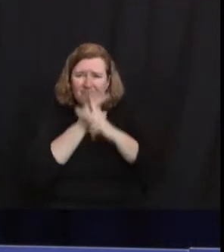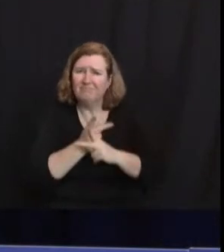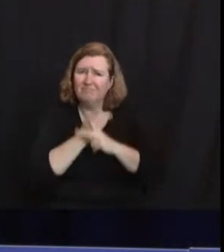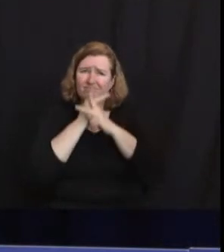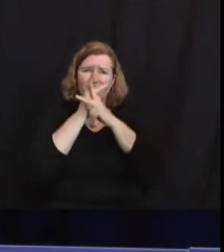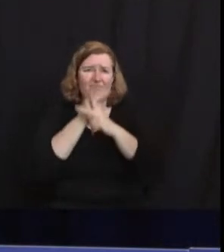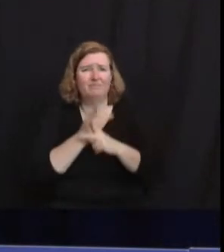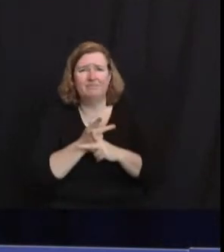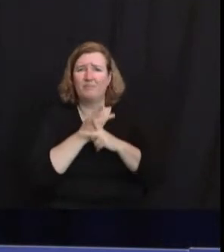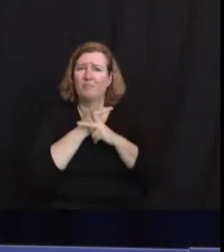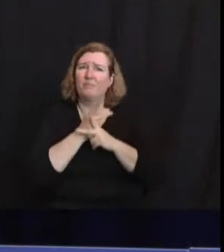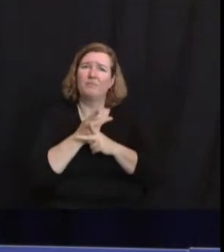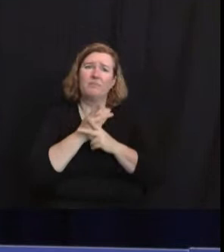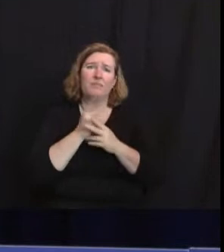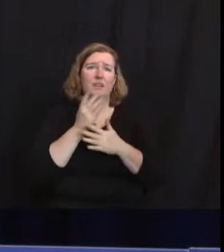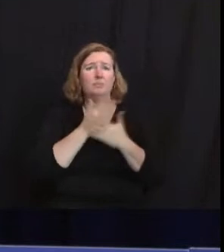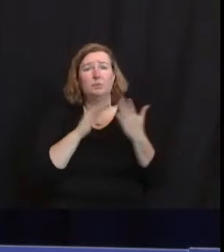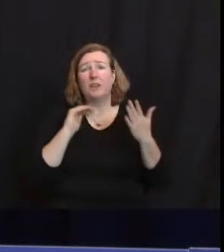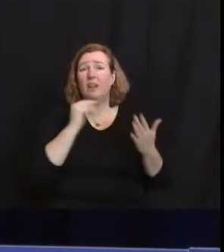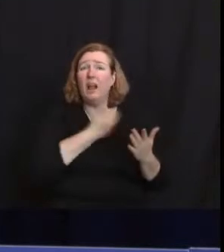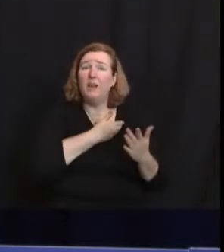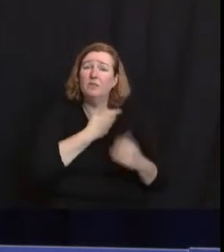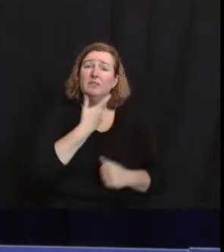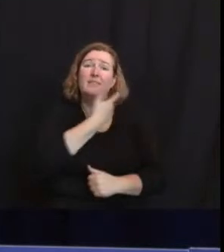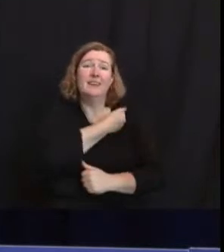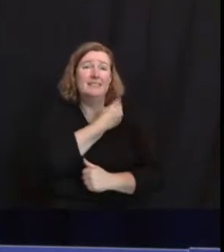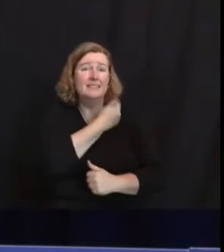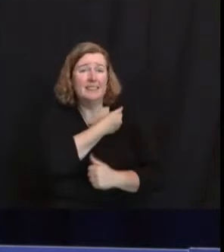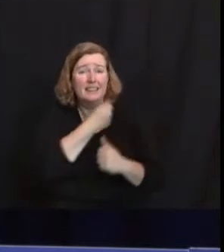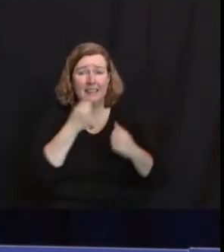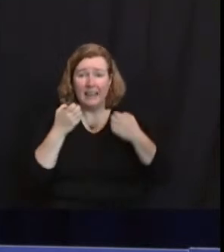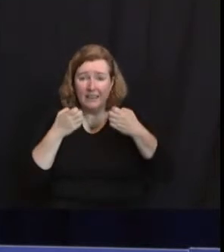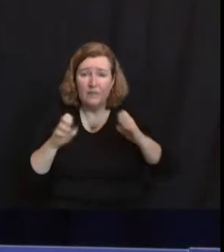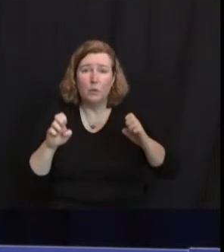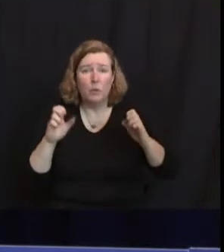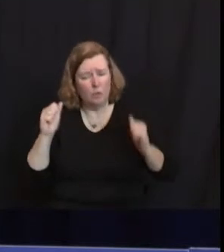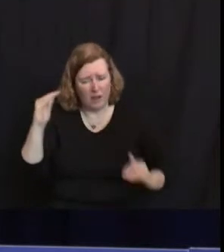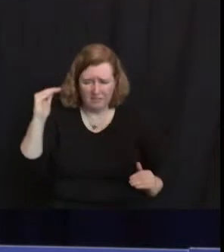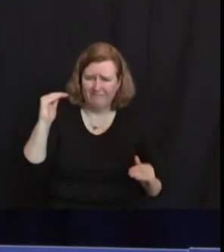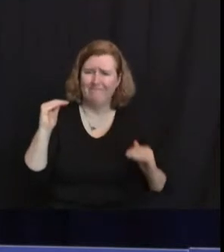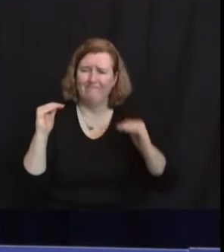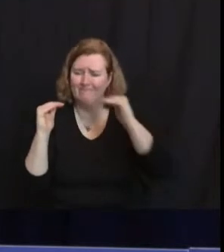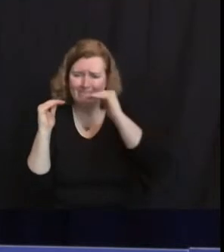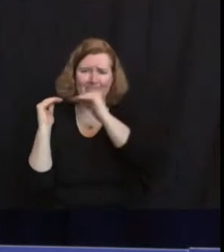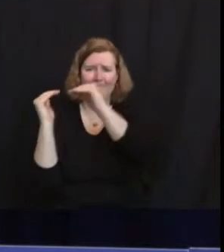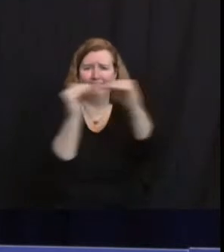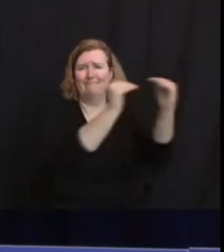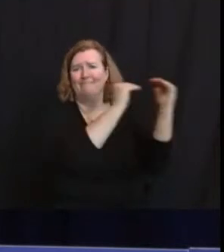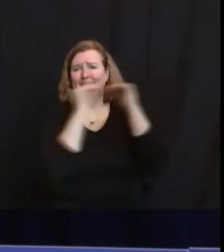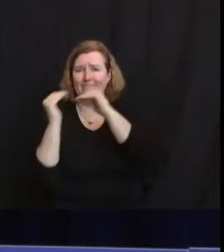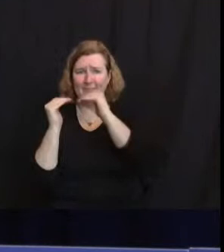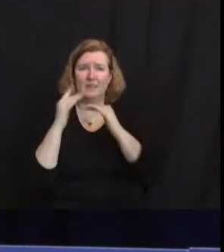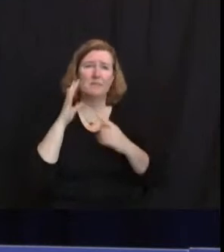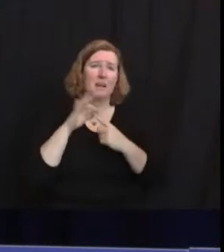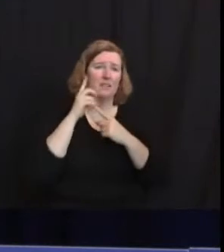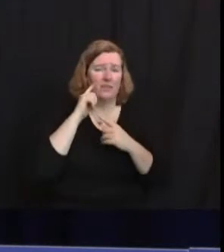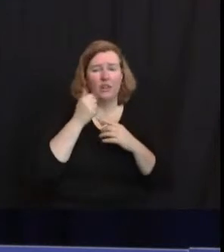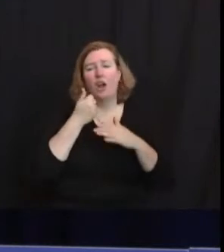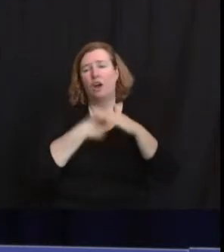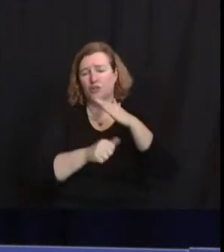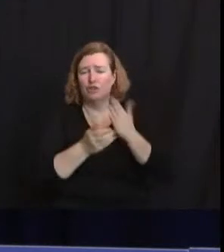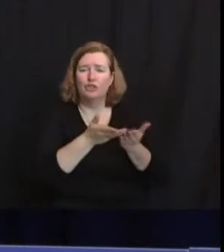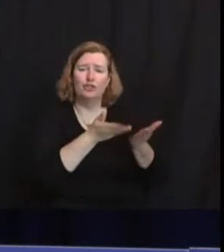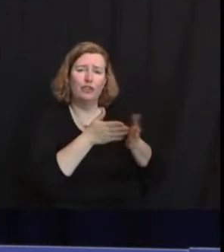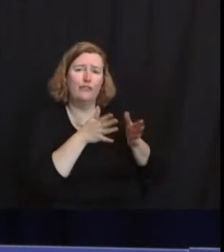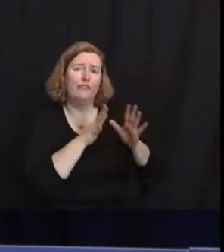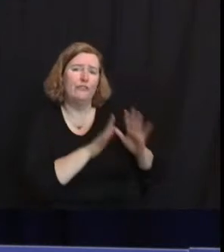Core to our vaccine effort is ensuring equitable access to vaccine, particularly for underserved populations and communities of